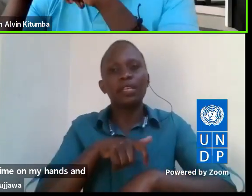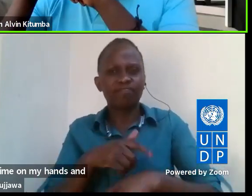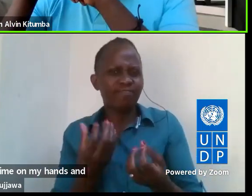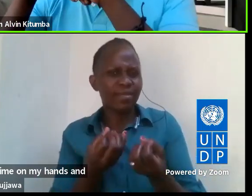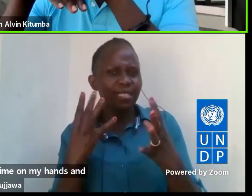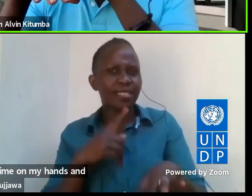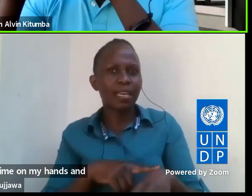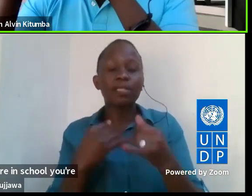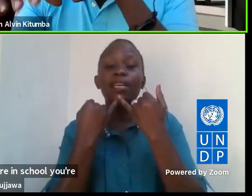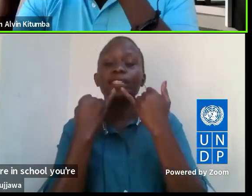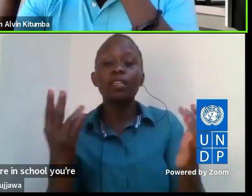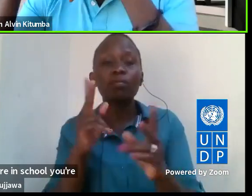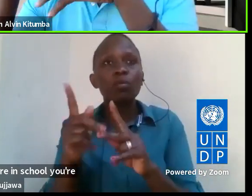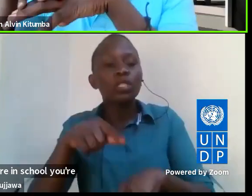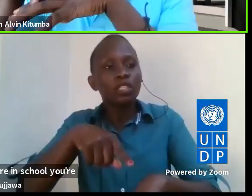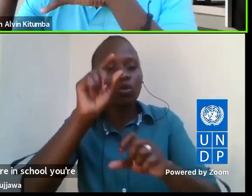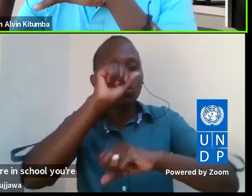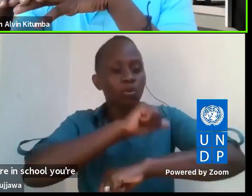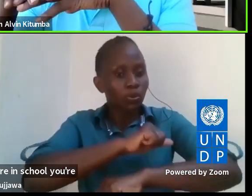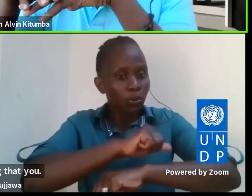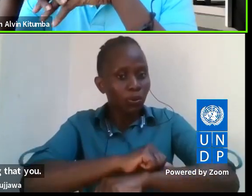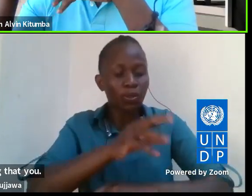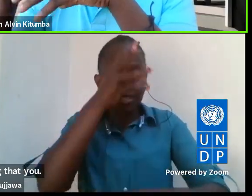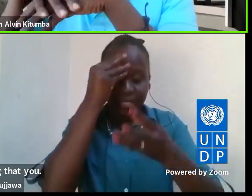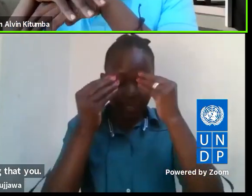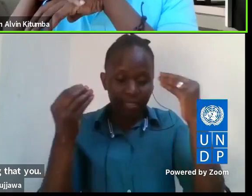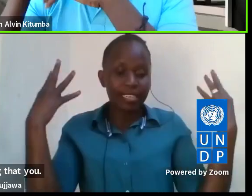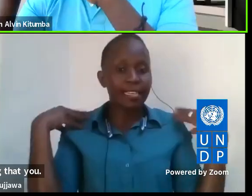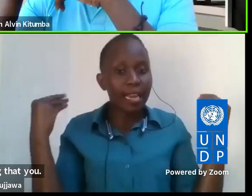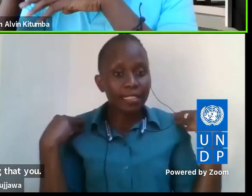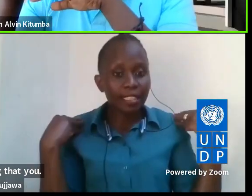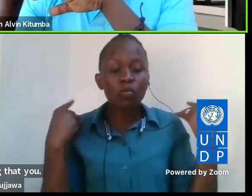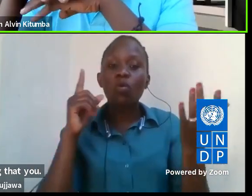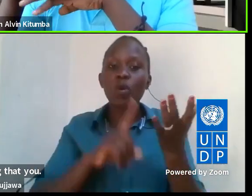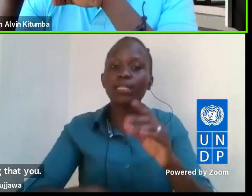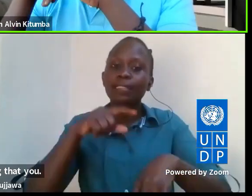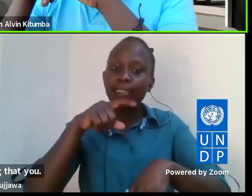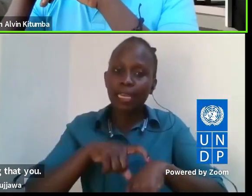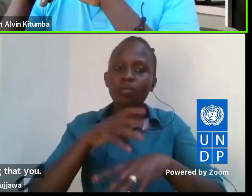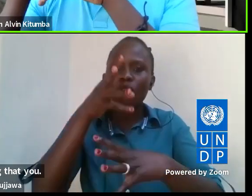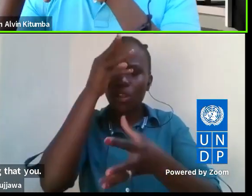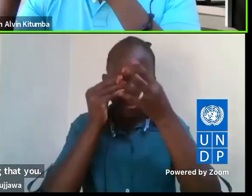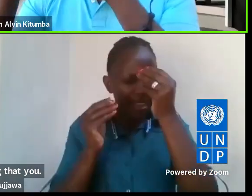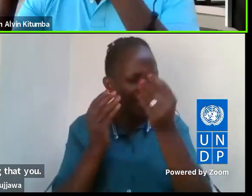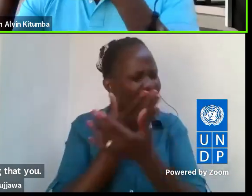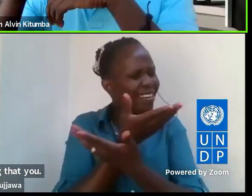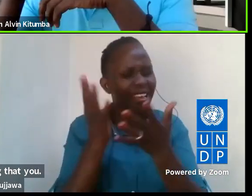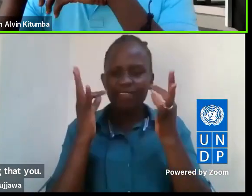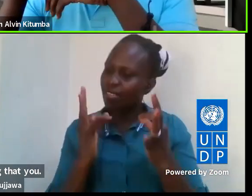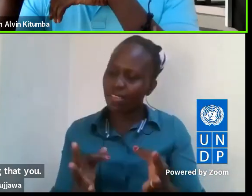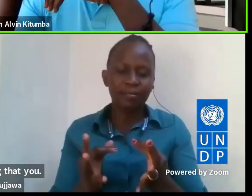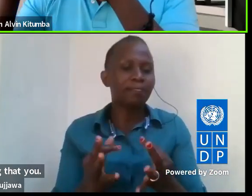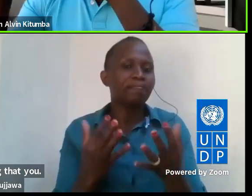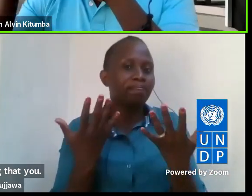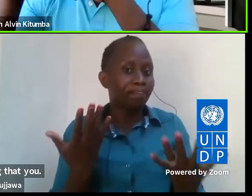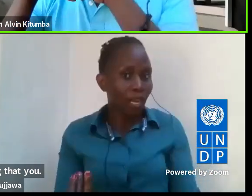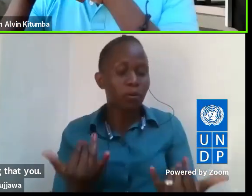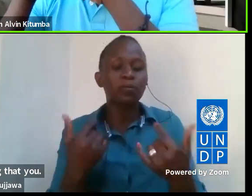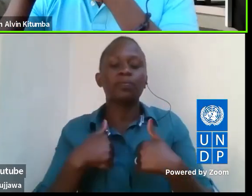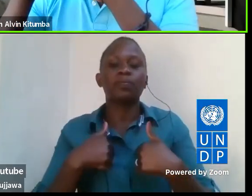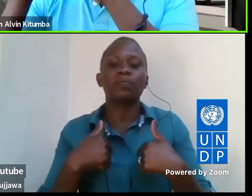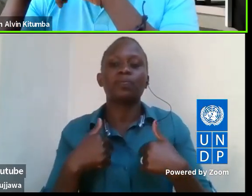or doing internship, the only thing that you have is time to like learn all the concepts that you can actually get. So I used a lot of